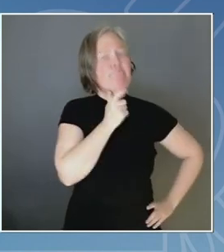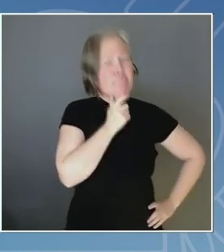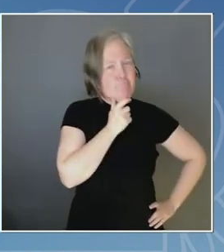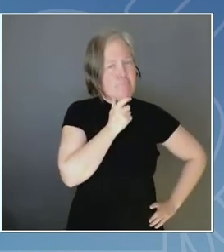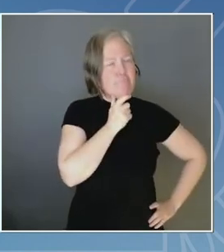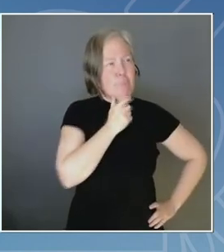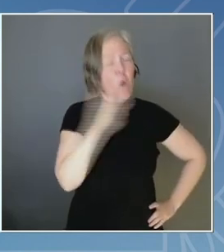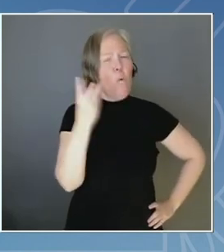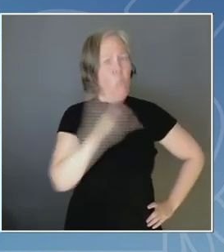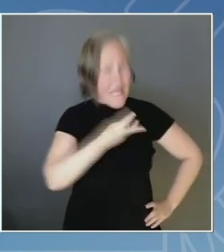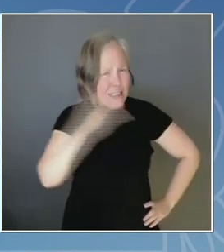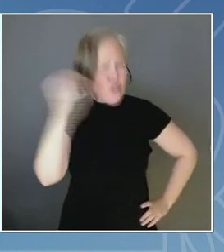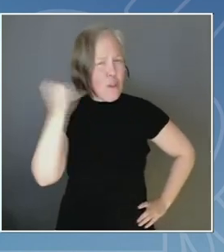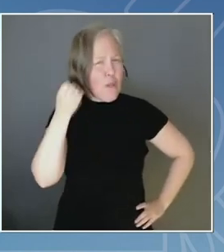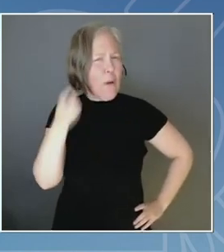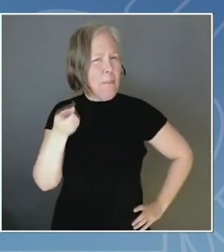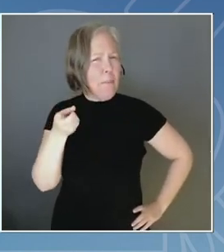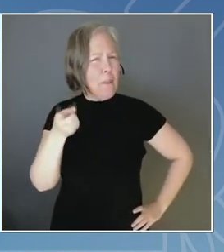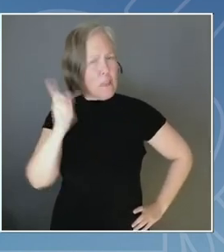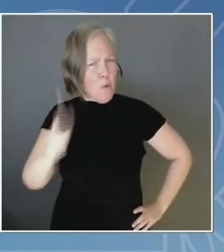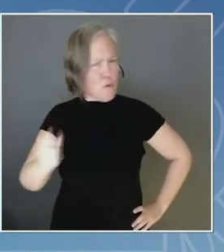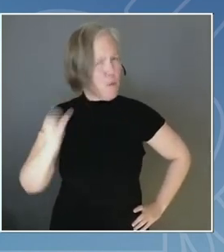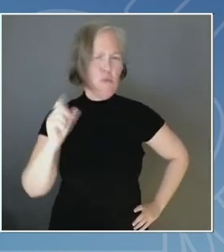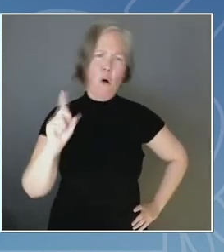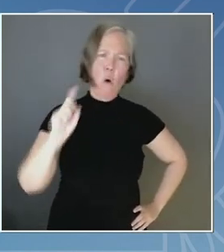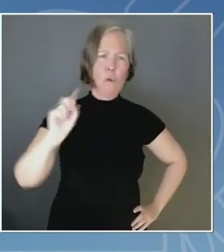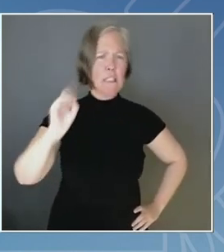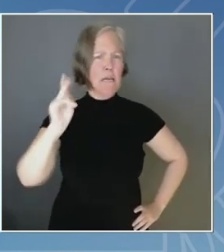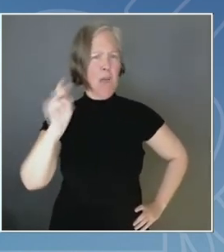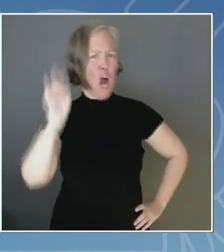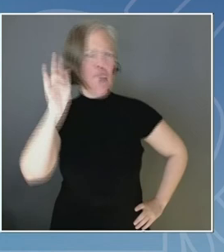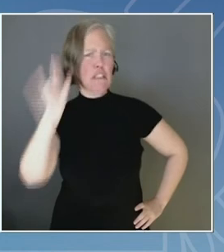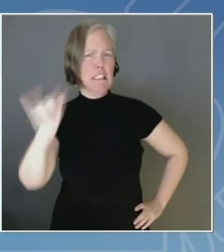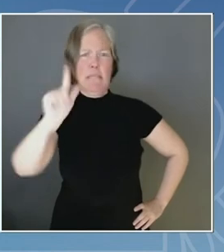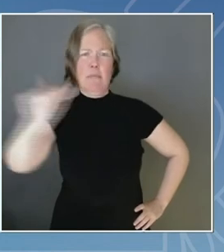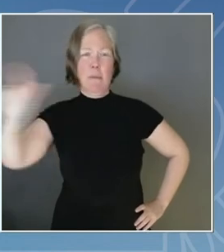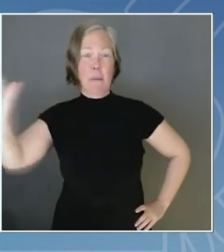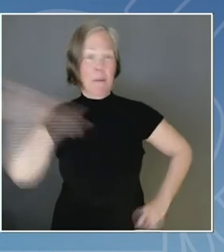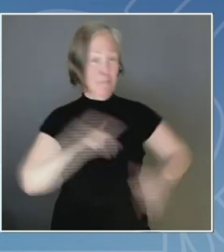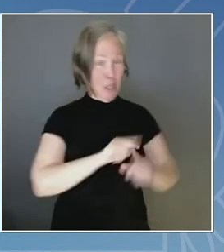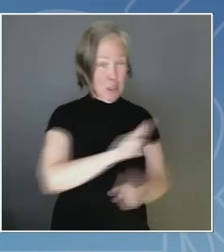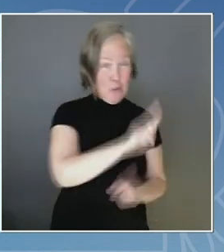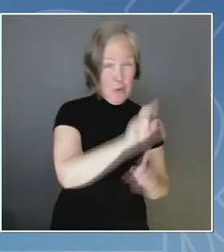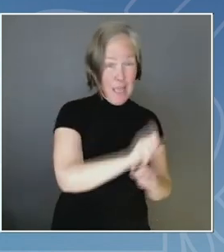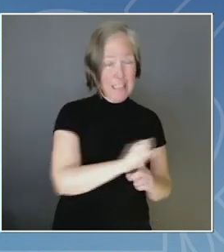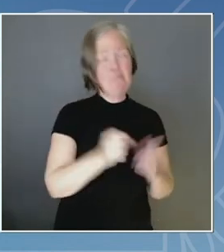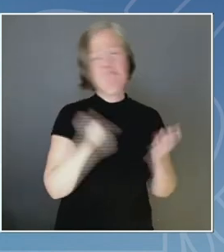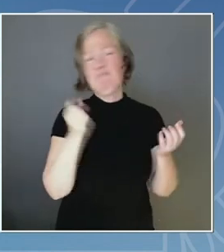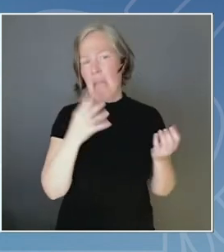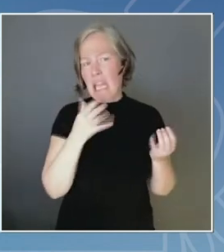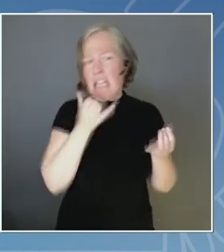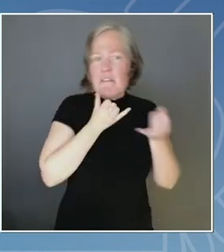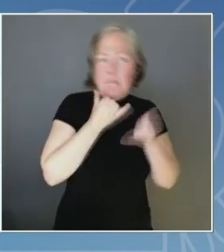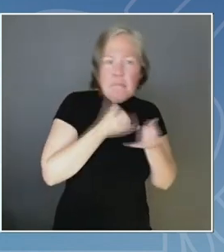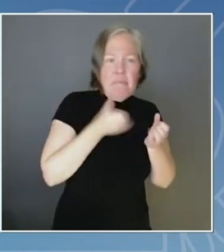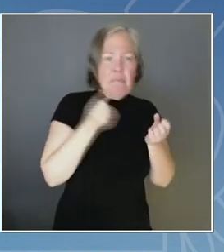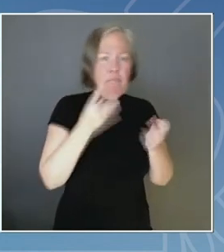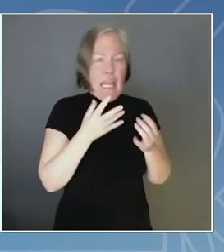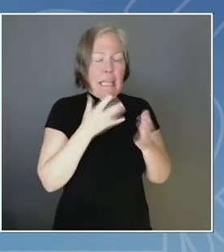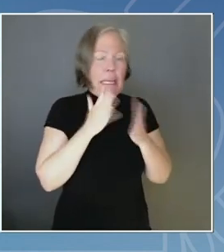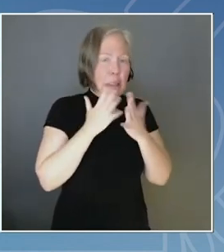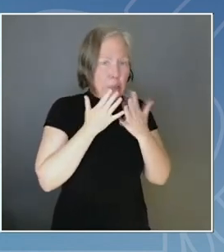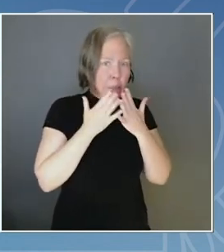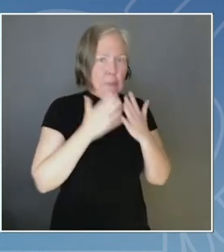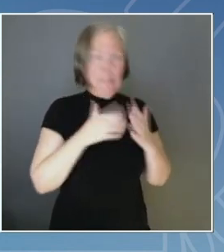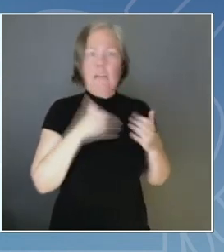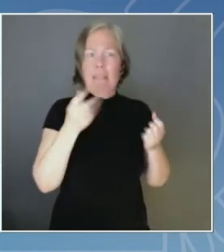Europe, the United States, for all of our faults, for all of our dirty laundry, we still managed to get things right. And I